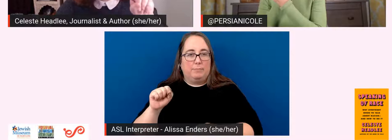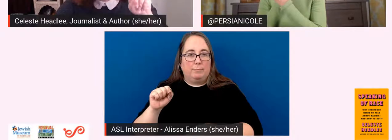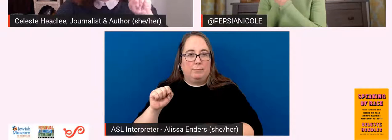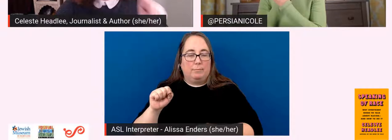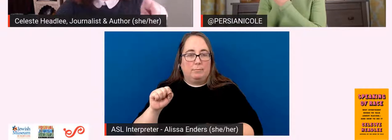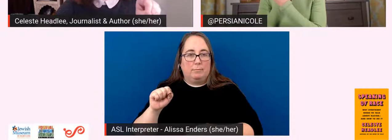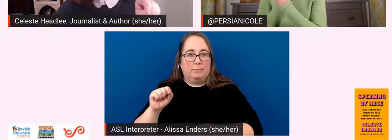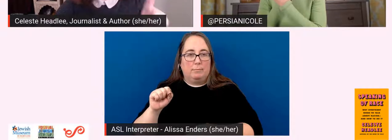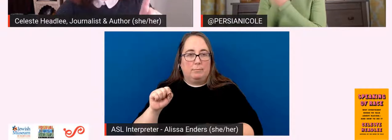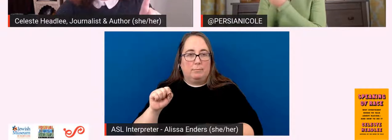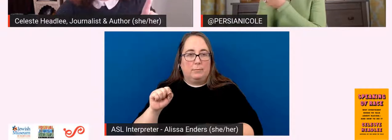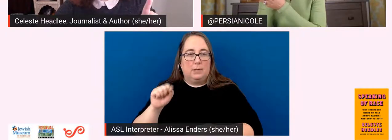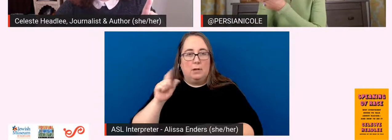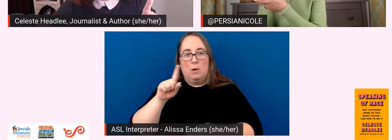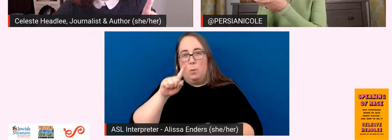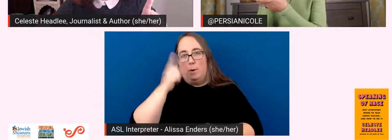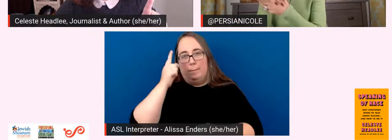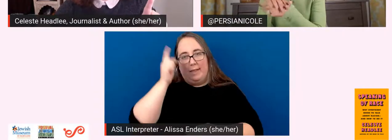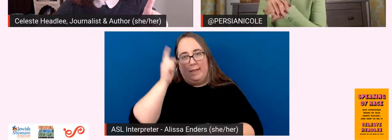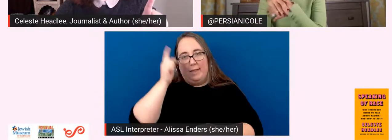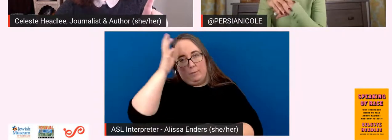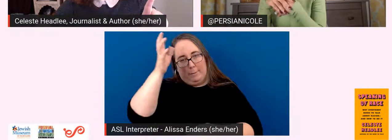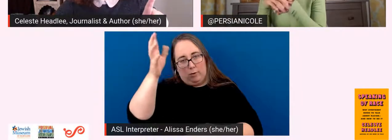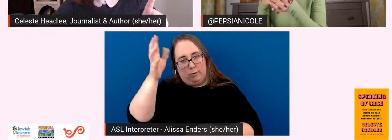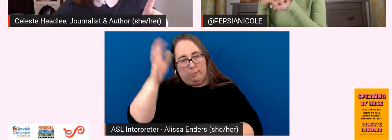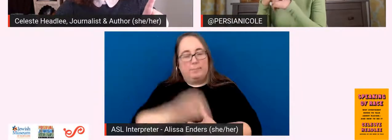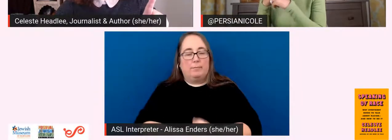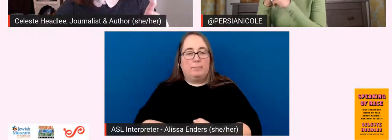one black grandparent.